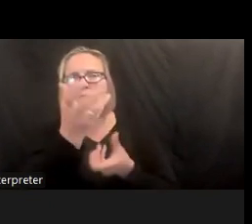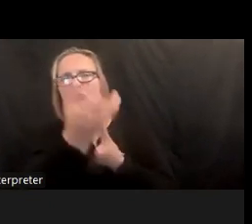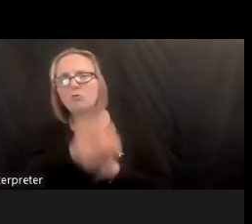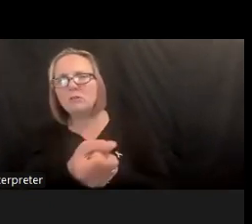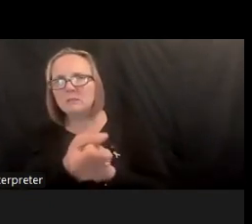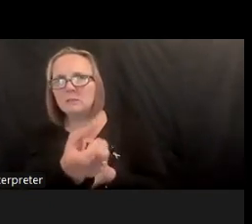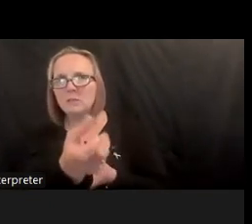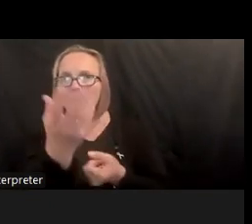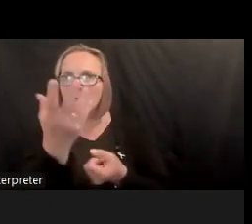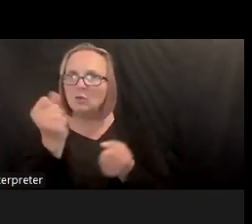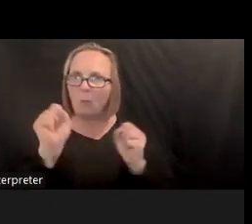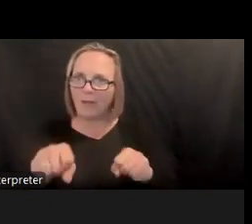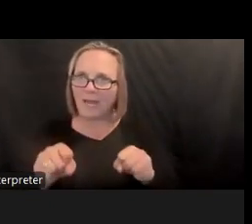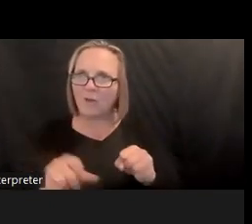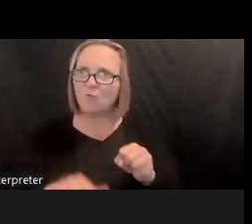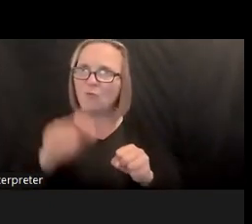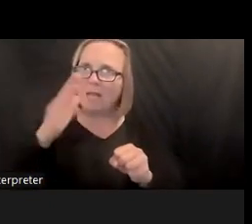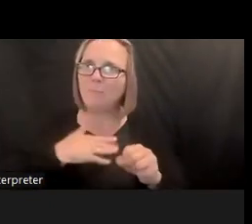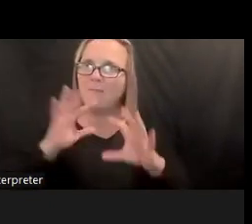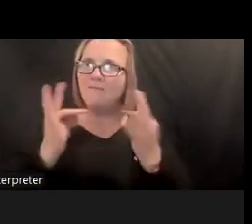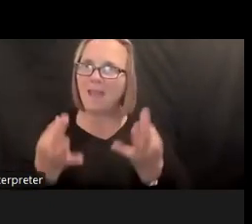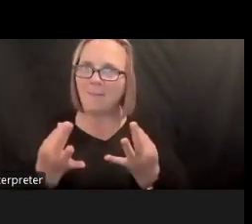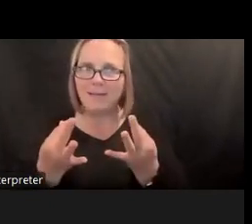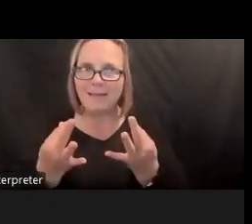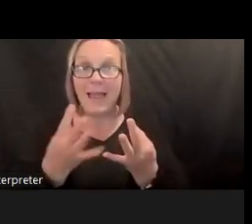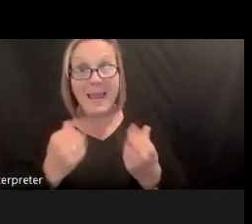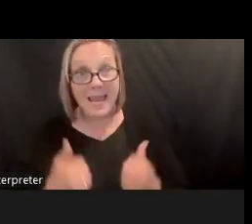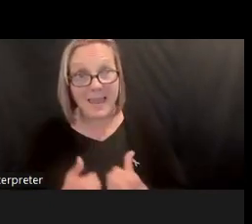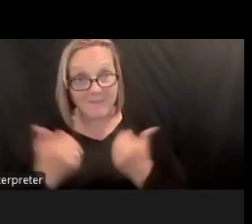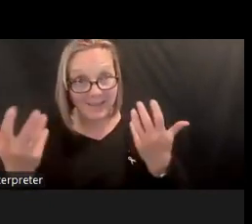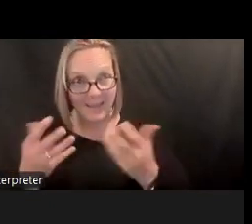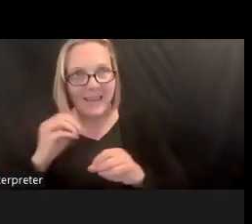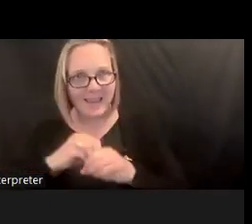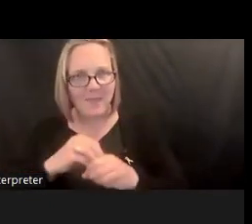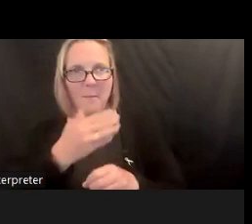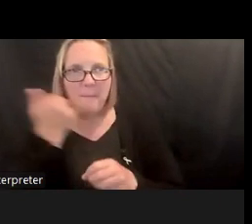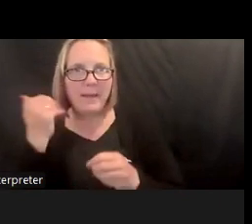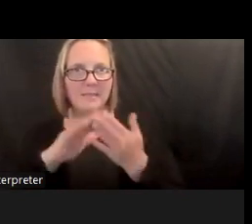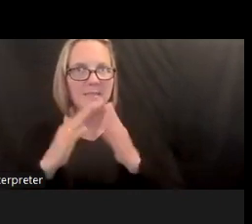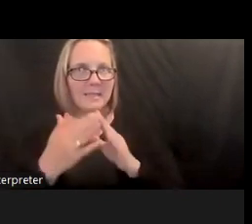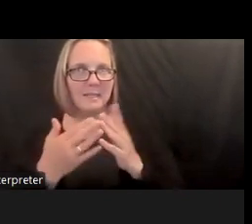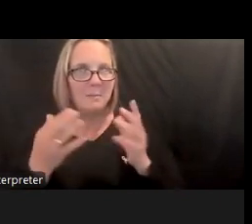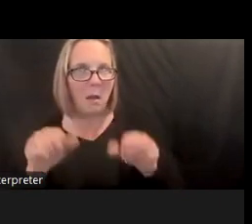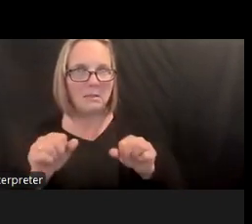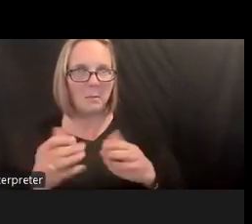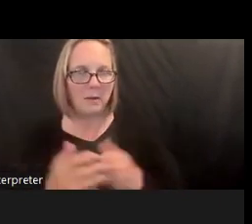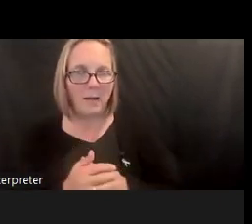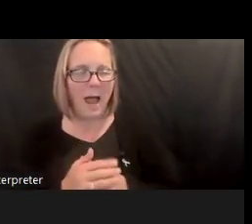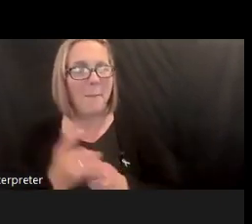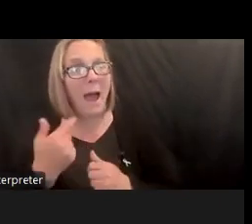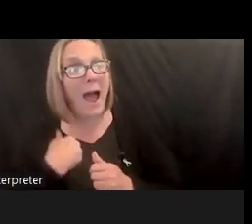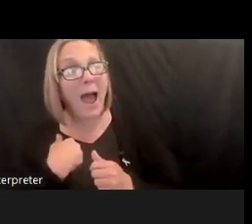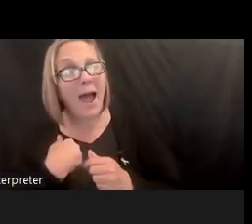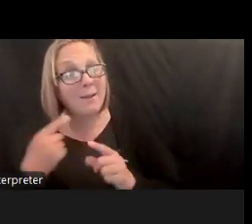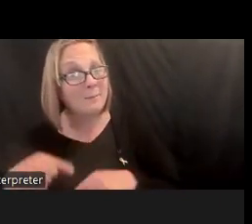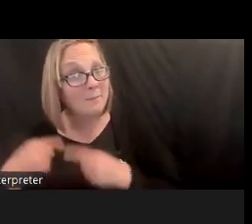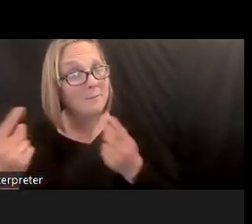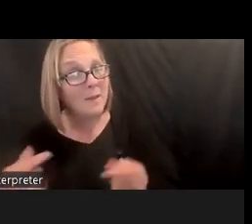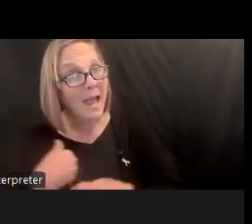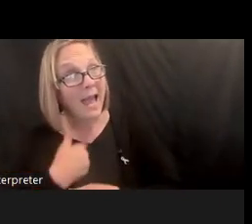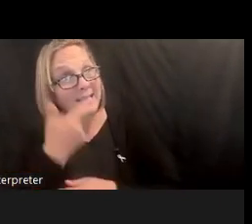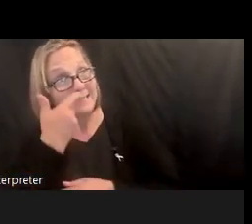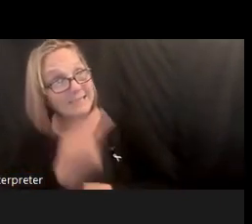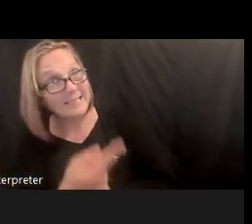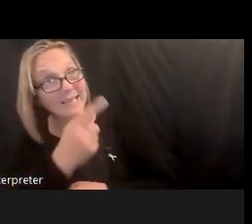my family in the best city possible. And as I've grown up in the city, it's become undeniable to me that Larry Silverstein,